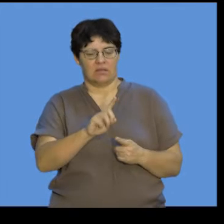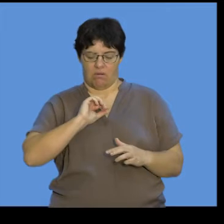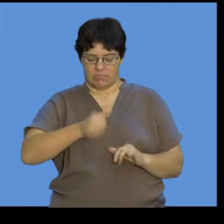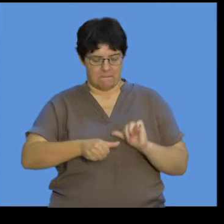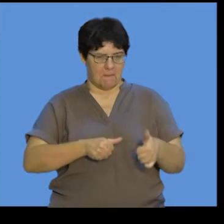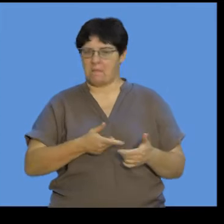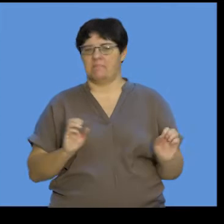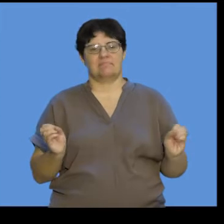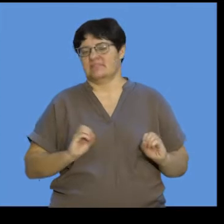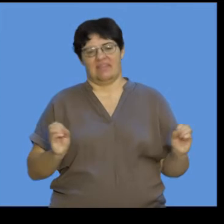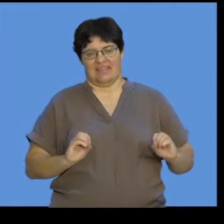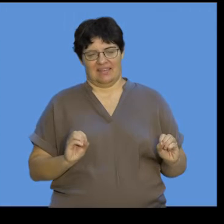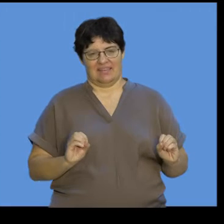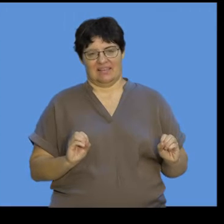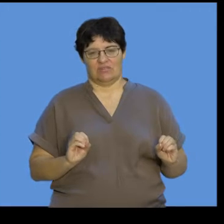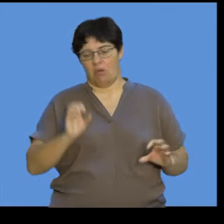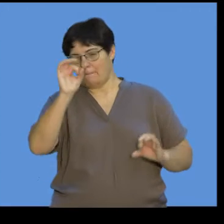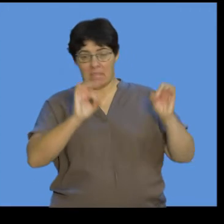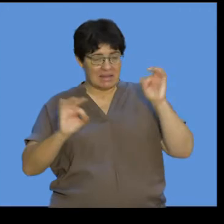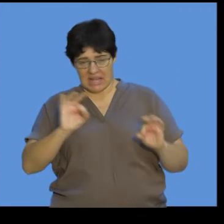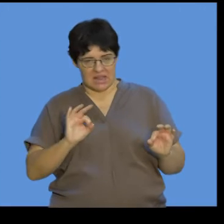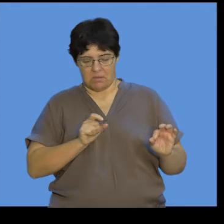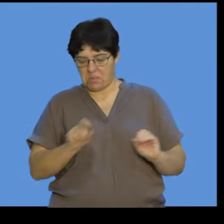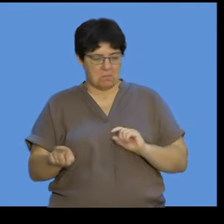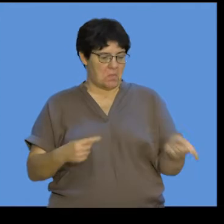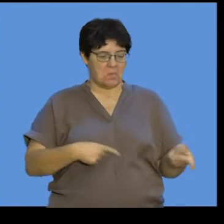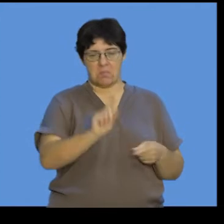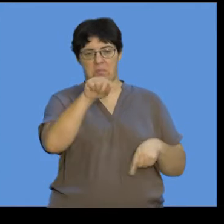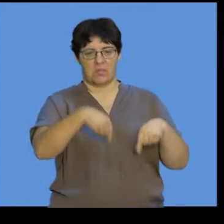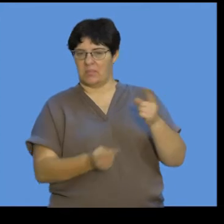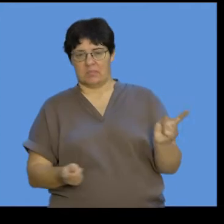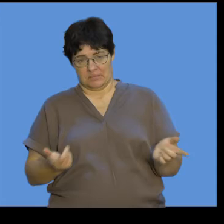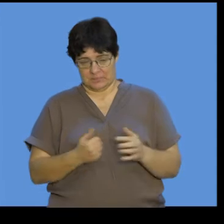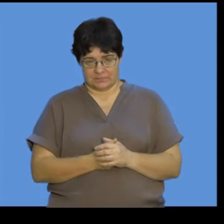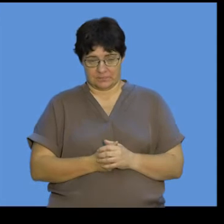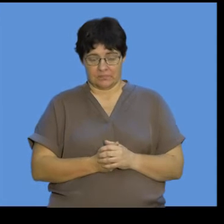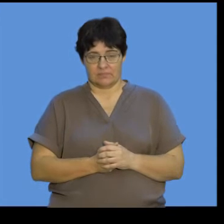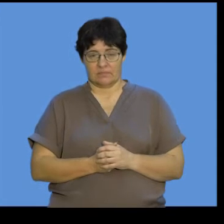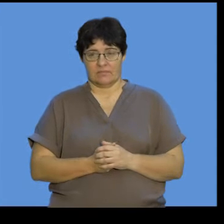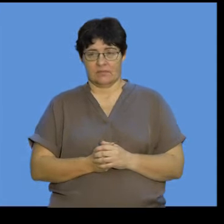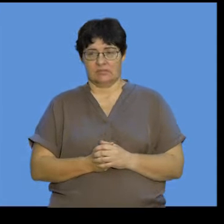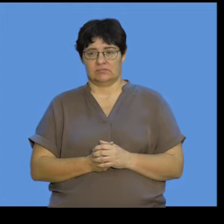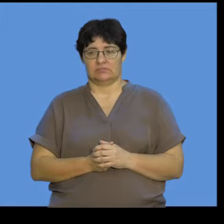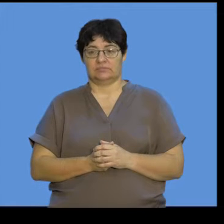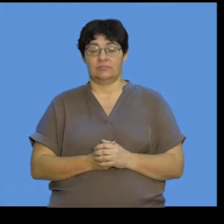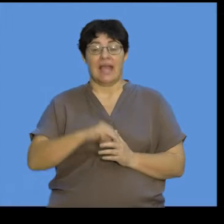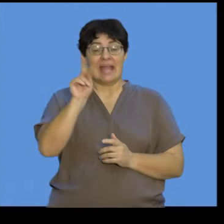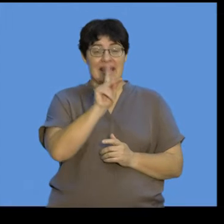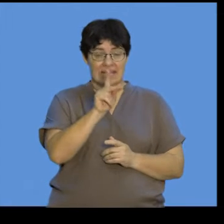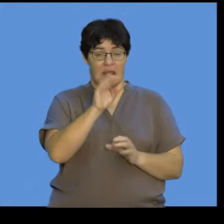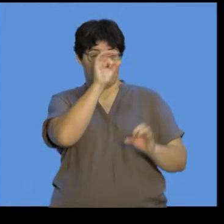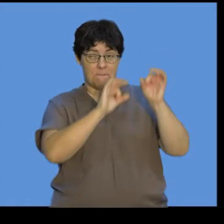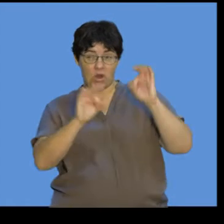the direction in which the particles are actually moving. Right. Now, in terms of the kinetic molecular theory, which is